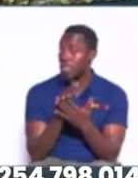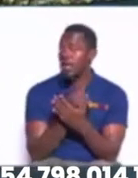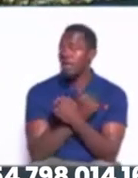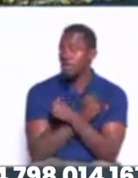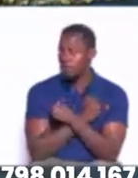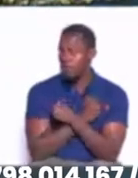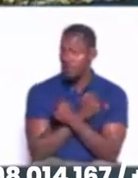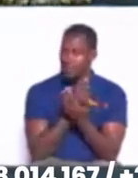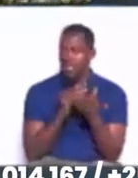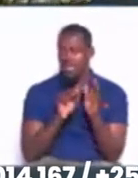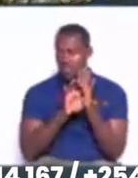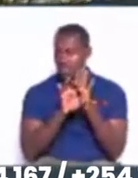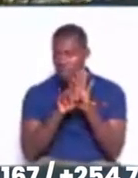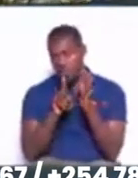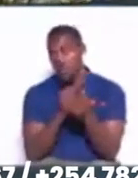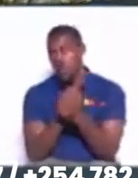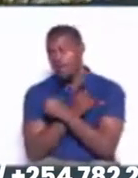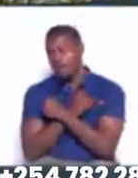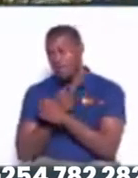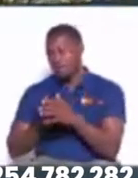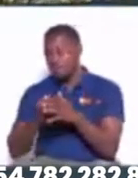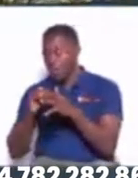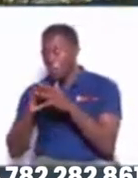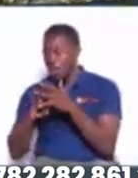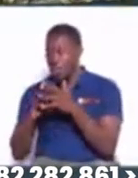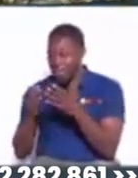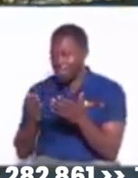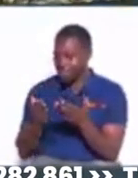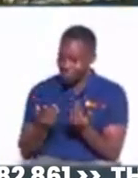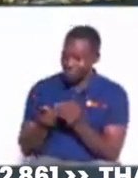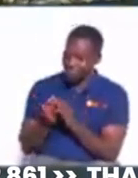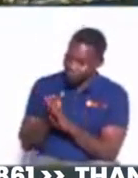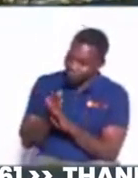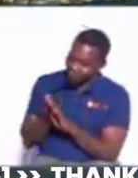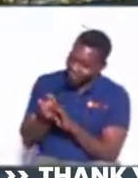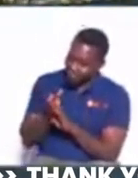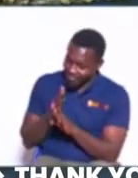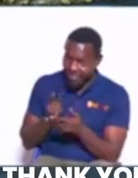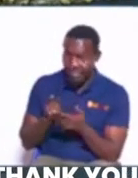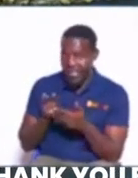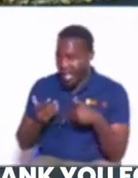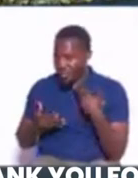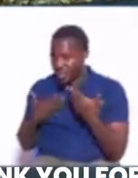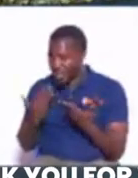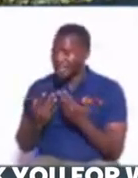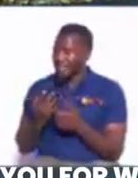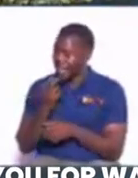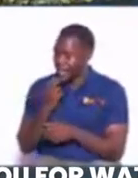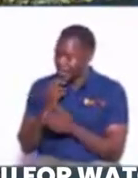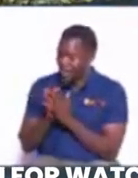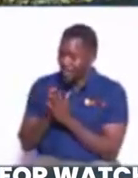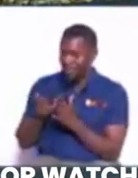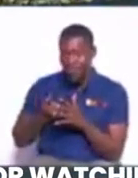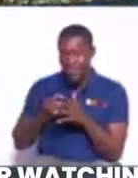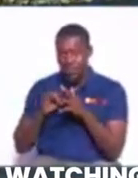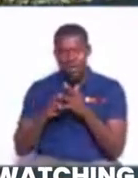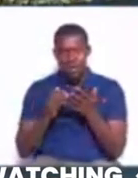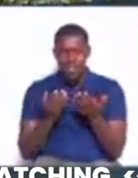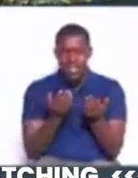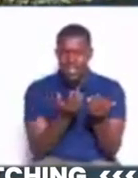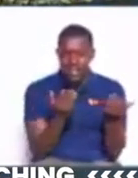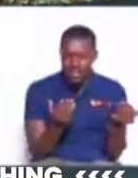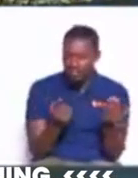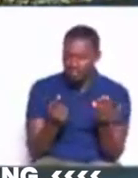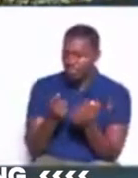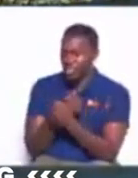you love your wife, you want to please her. If you love your husband, you want to please him. Children who love their parents want to please